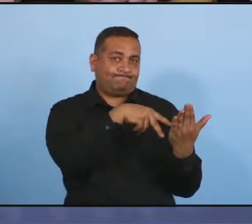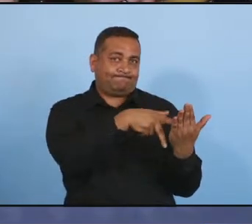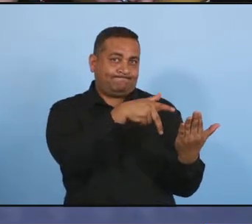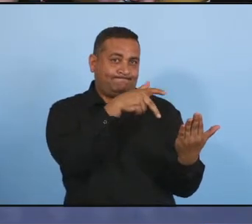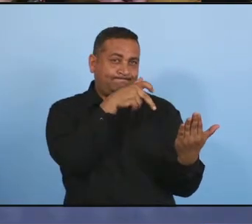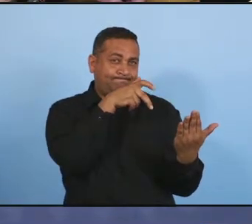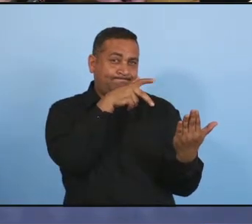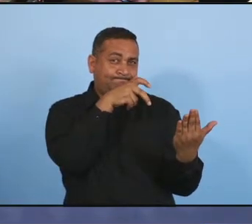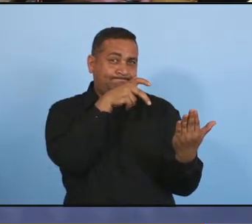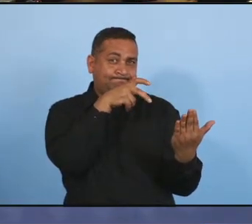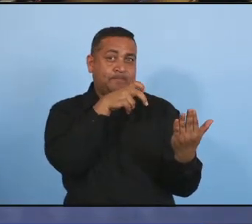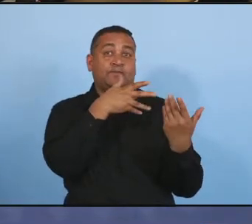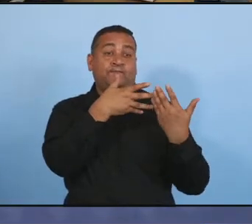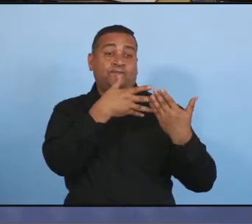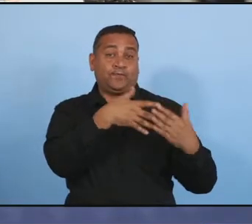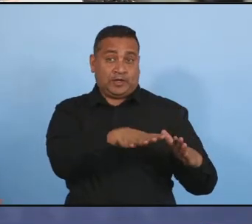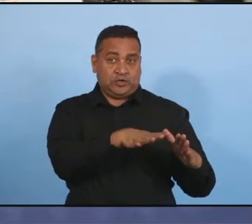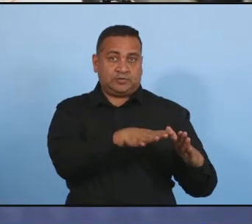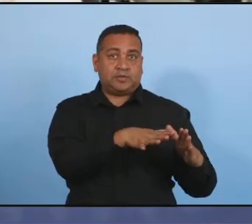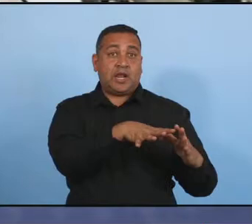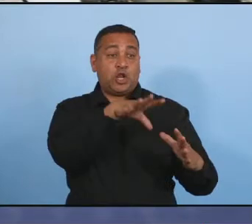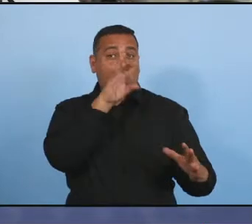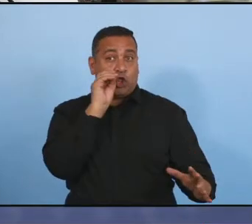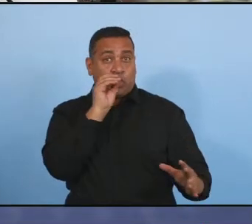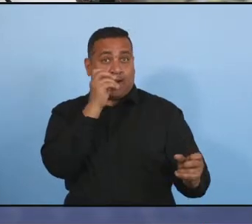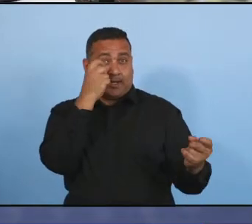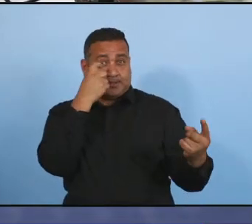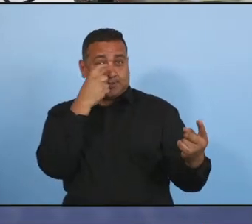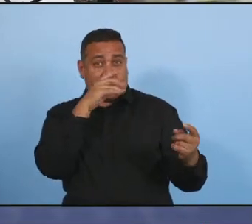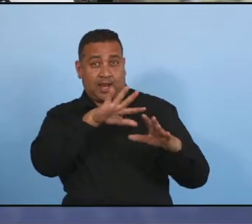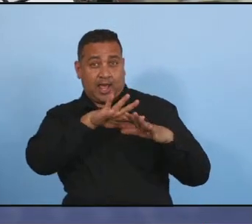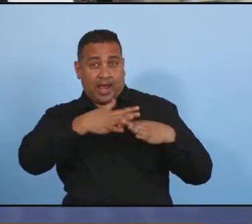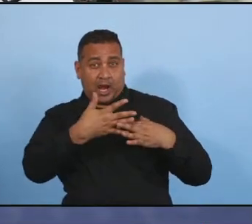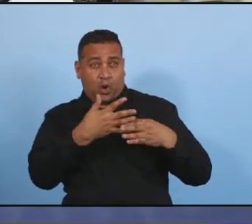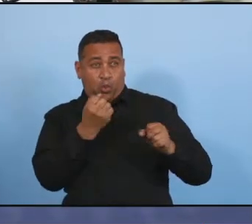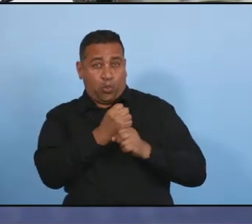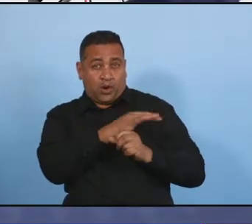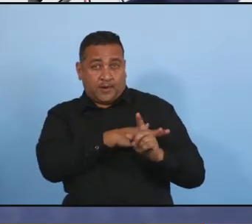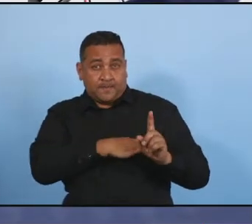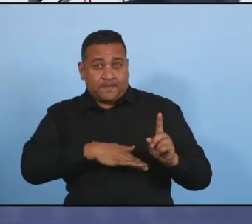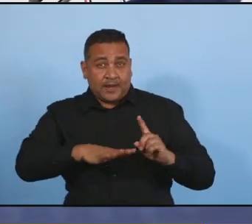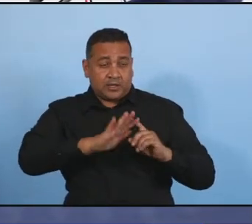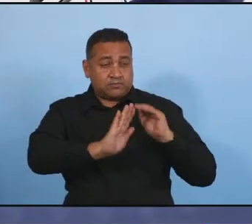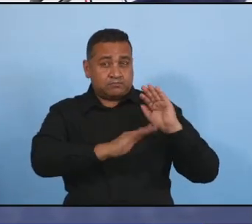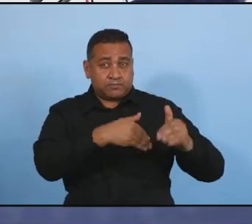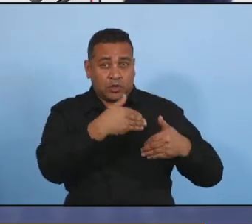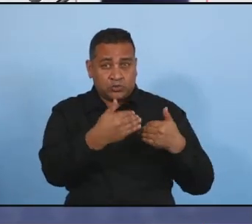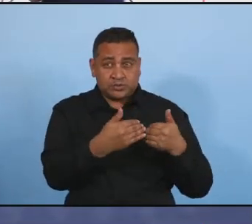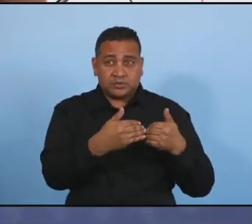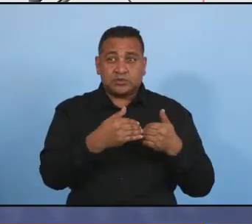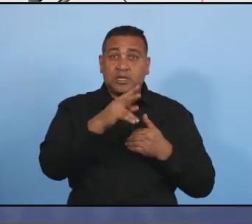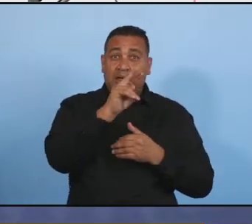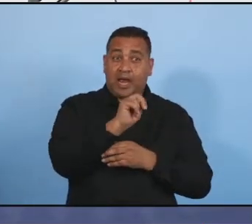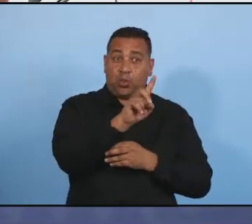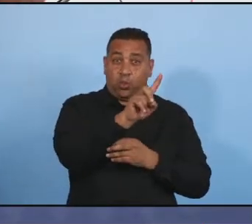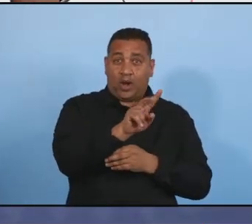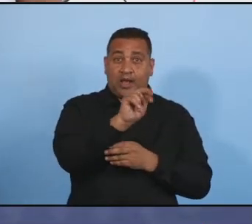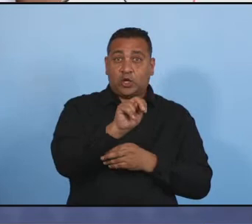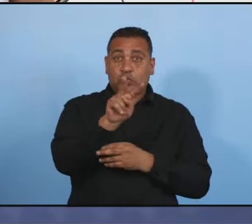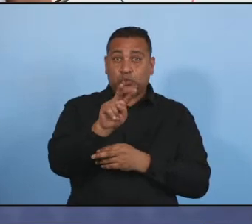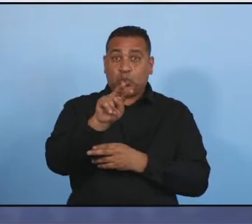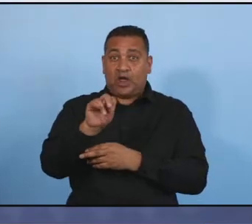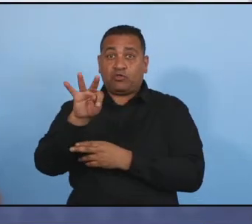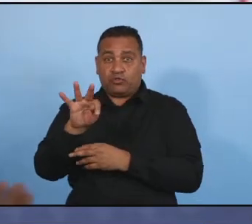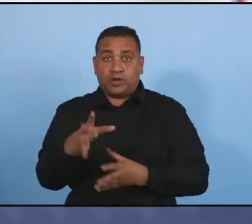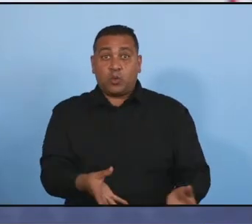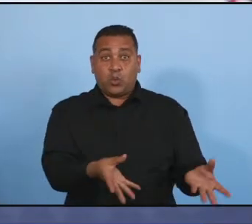program, they get a little bit of knowledge about the theoretical side of it. And then after N1 or N2, they can then come and join the practical classes as well. And